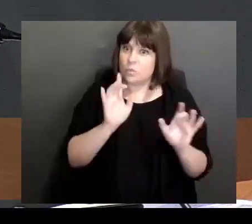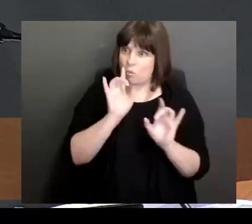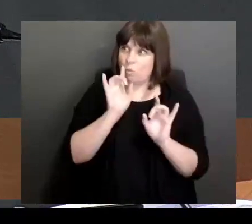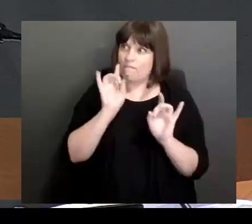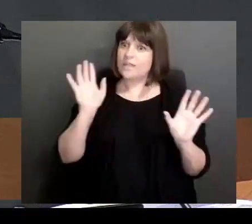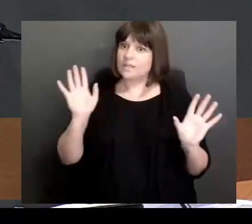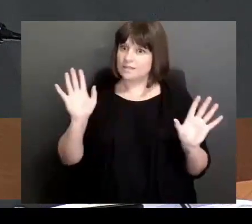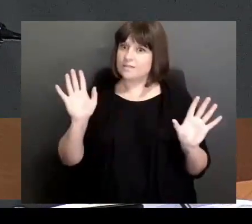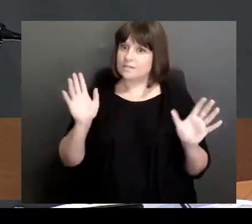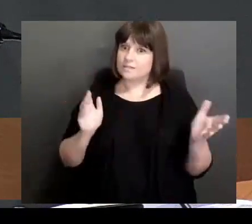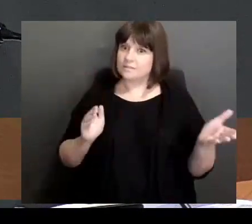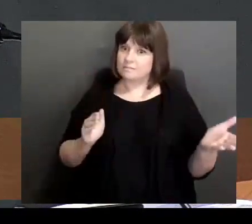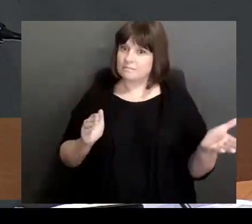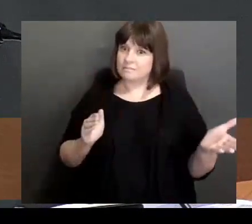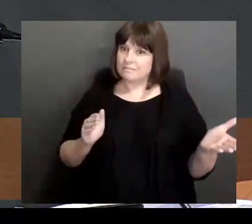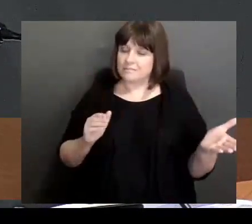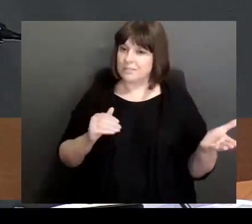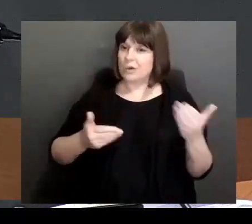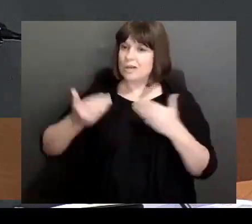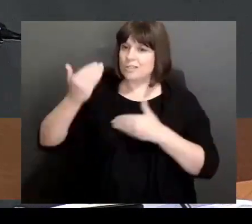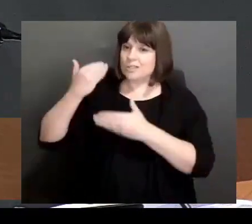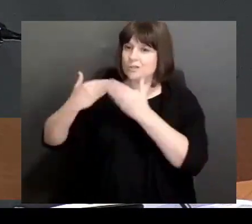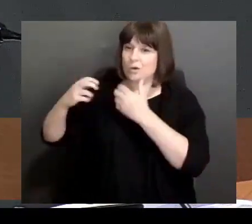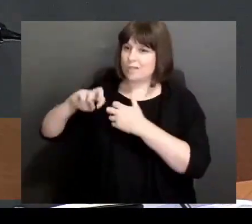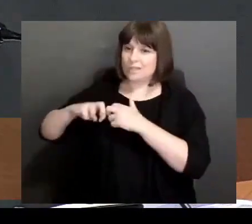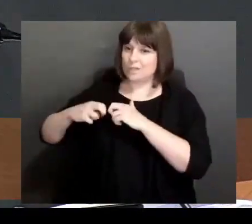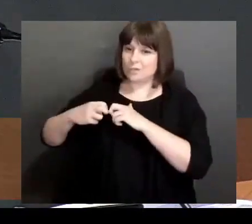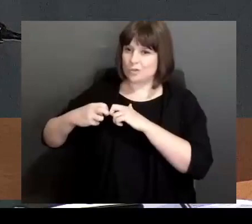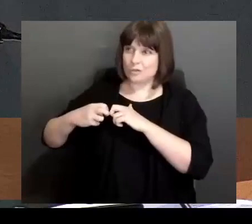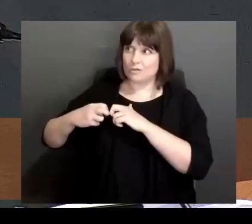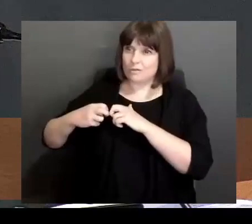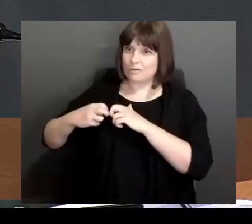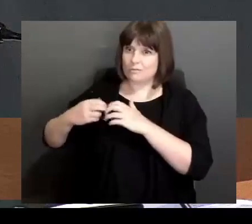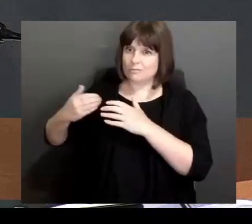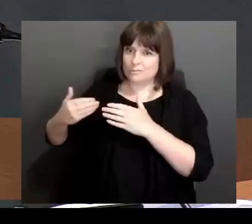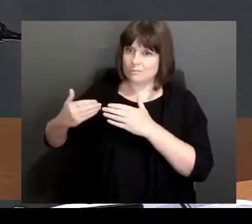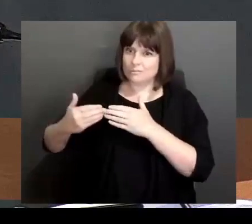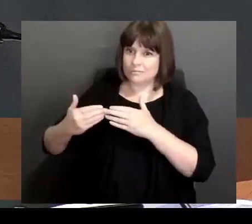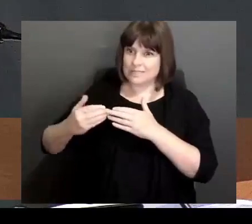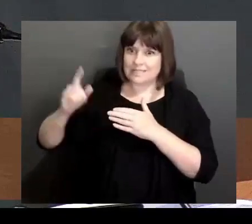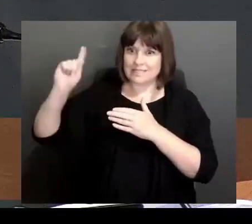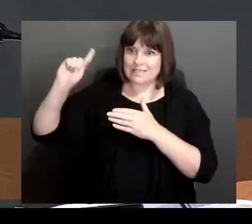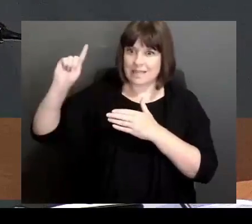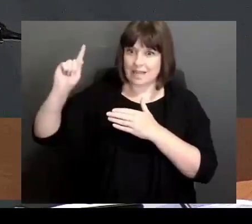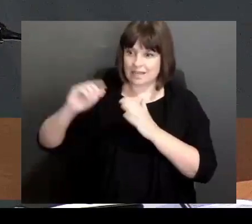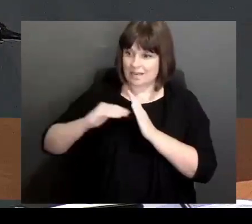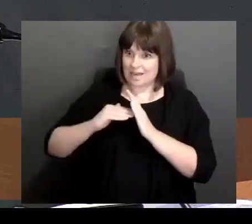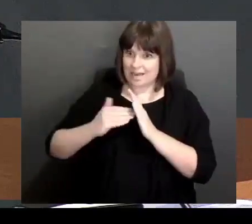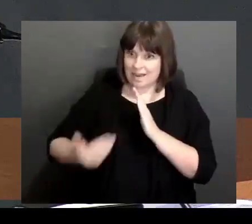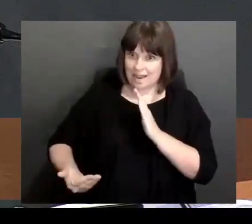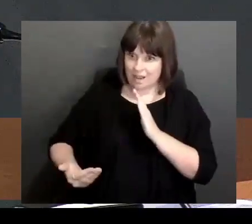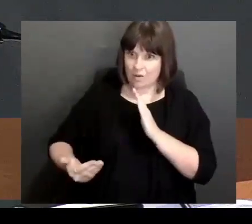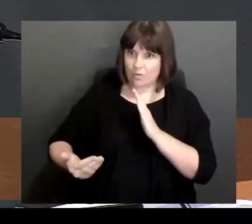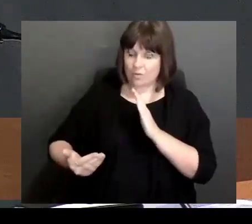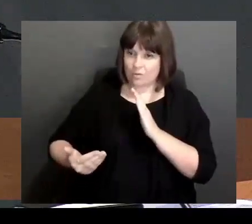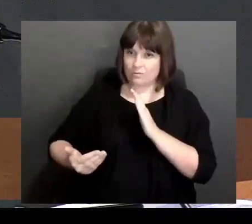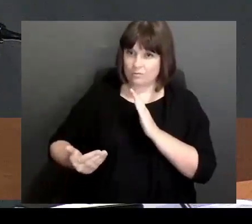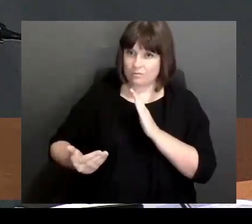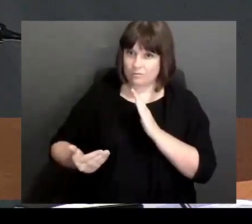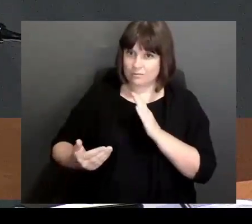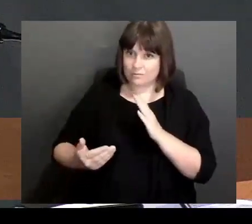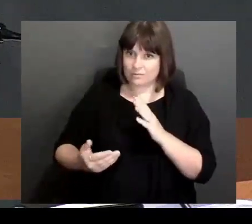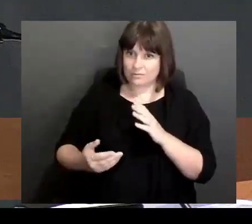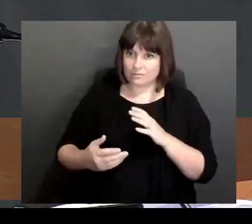a historical thing. This is today and now and this evening. And we're sitting down having dinner. There are